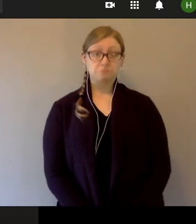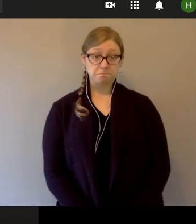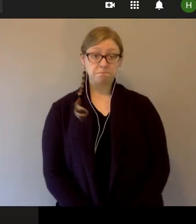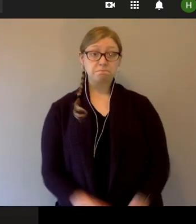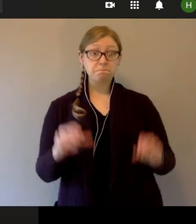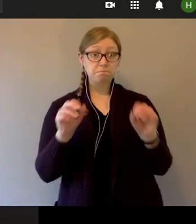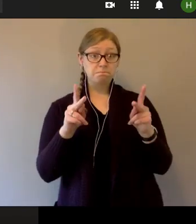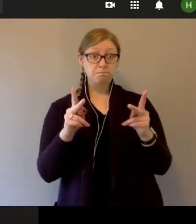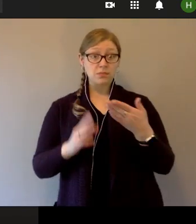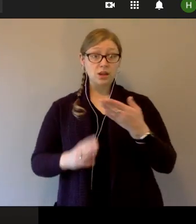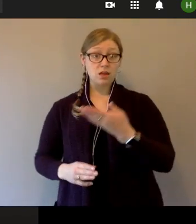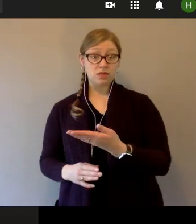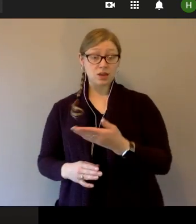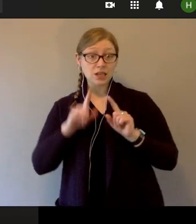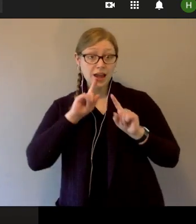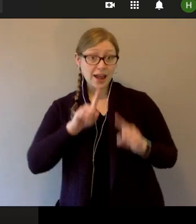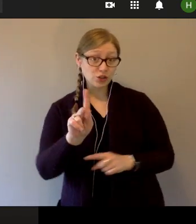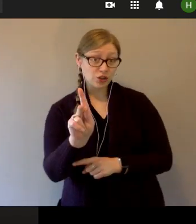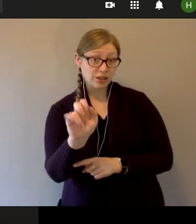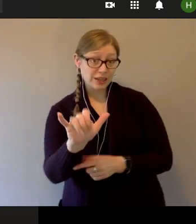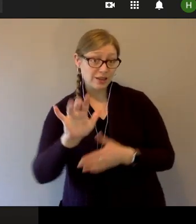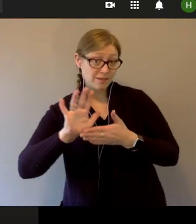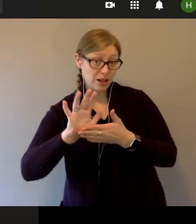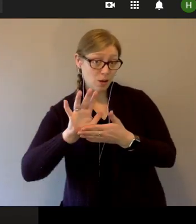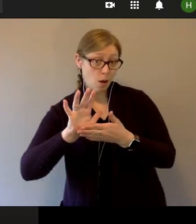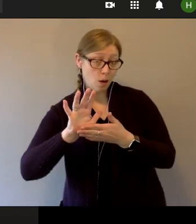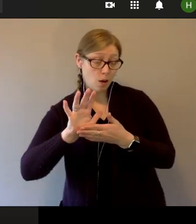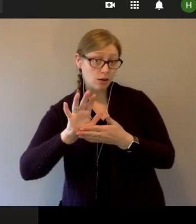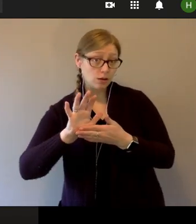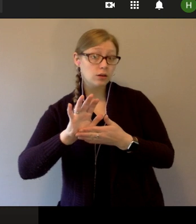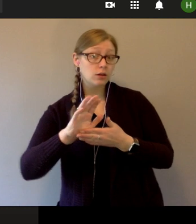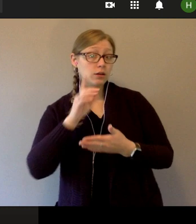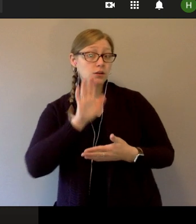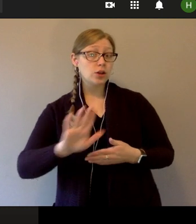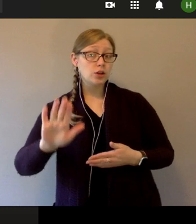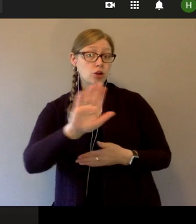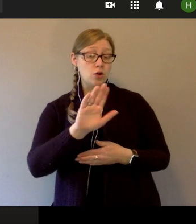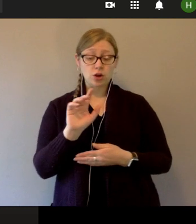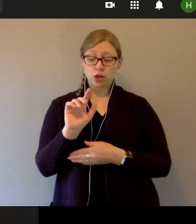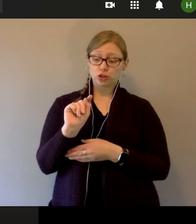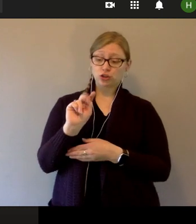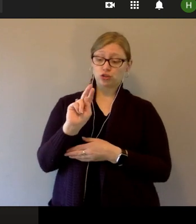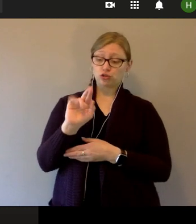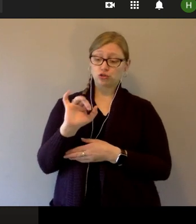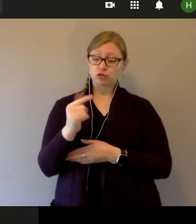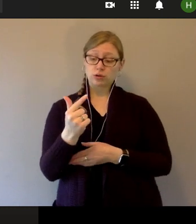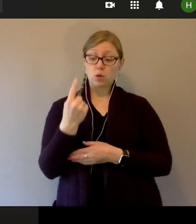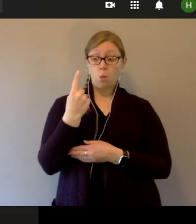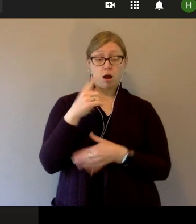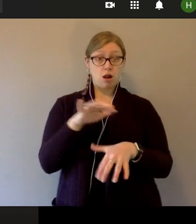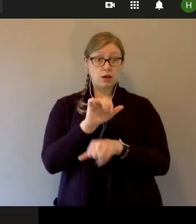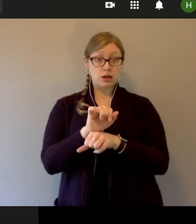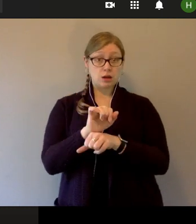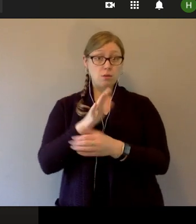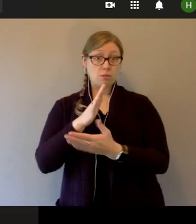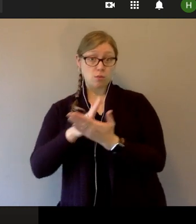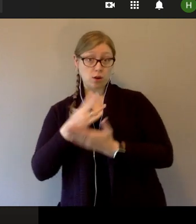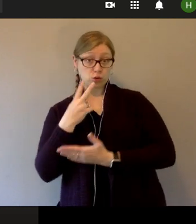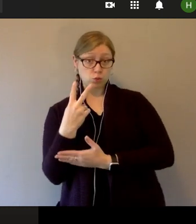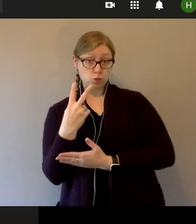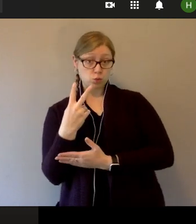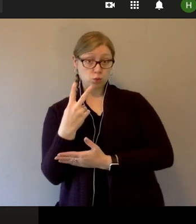Okay, so this is the answer key video for your Trig1 assignment part 2.